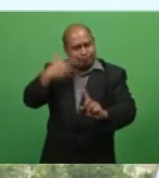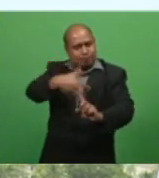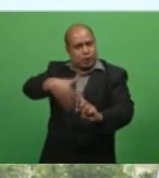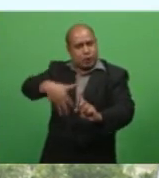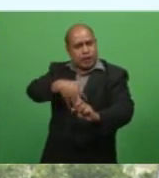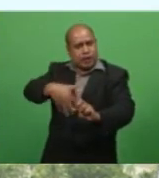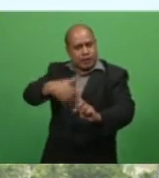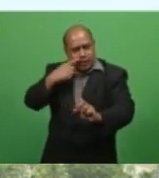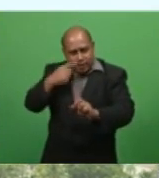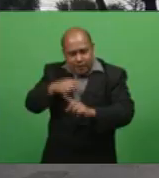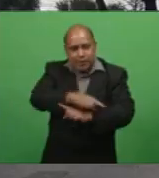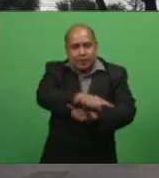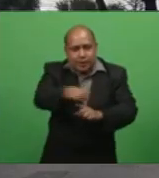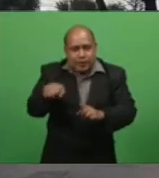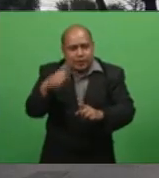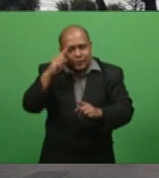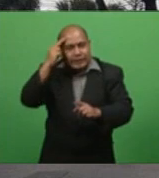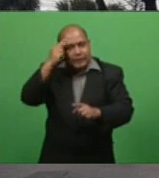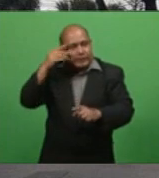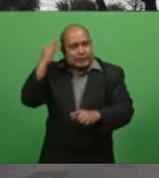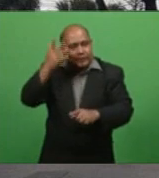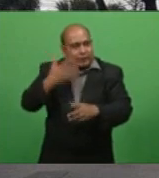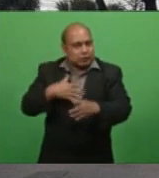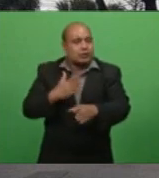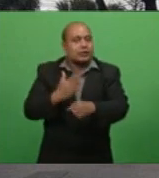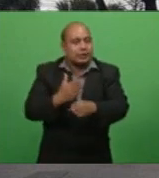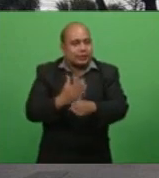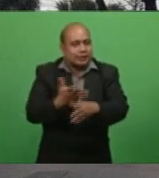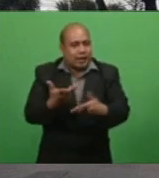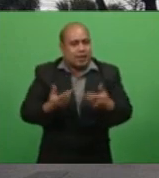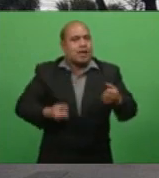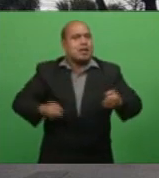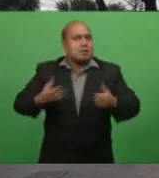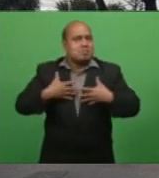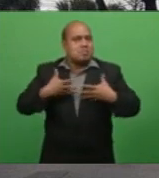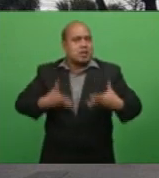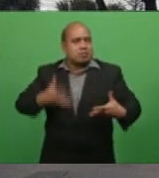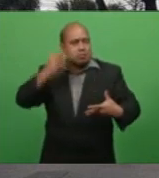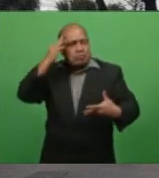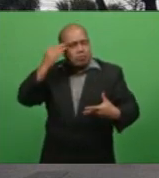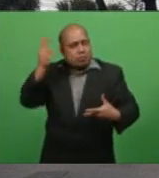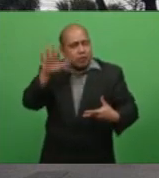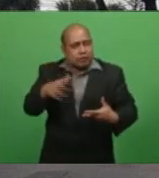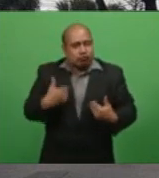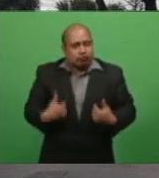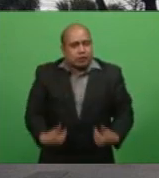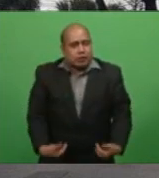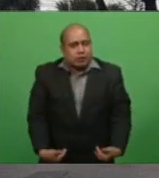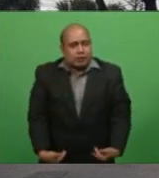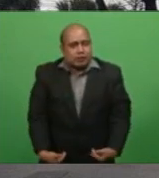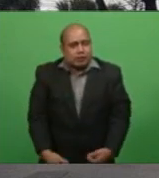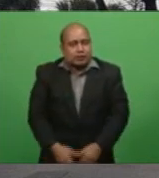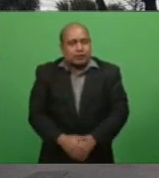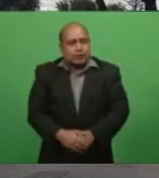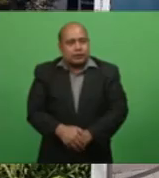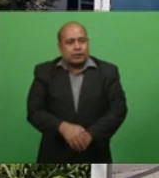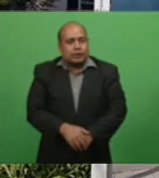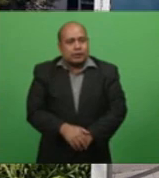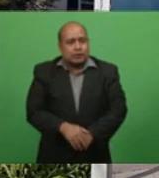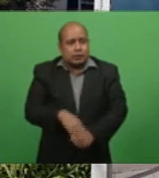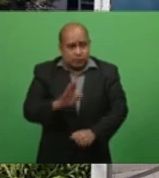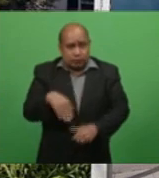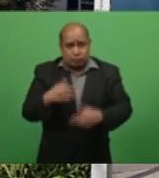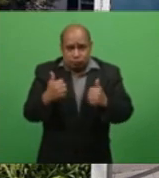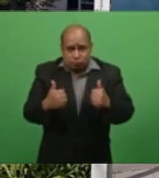going to have my own big car and I'll be rich. And it's always good to have that dream. It's how you translate